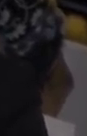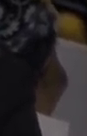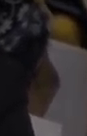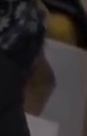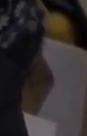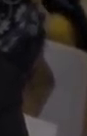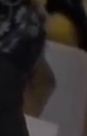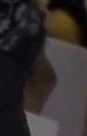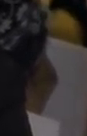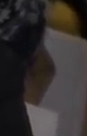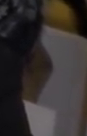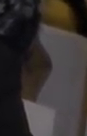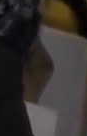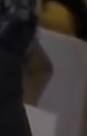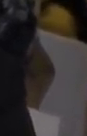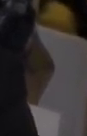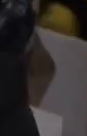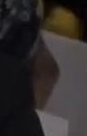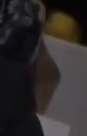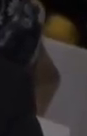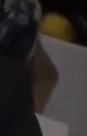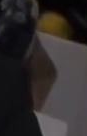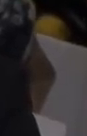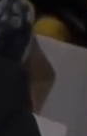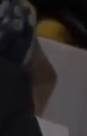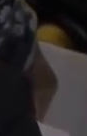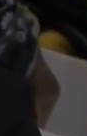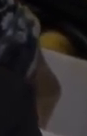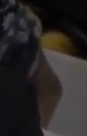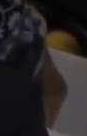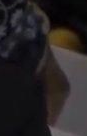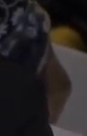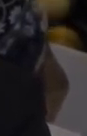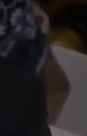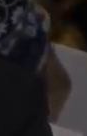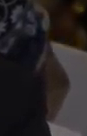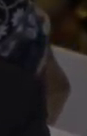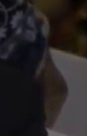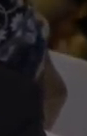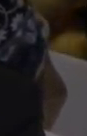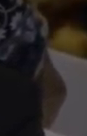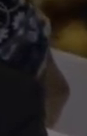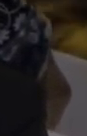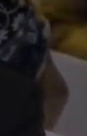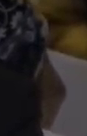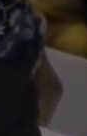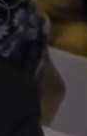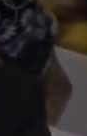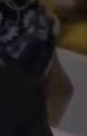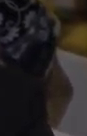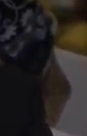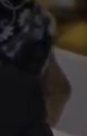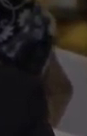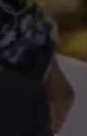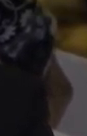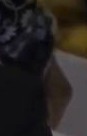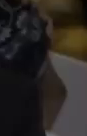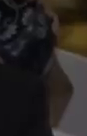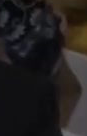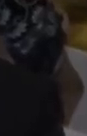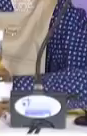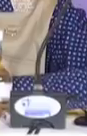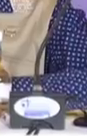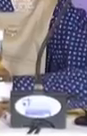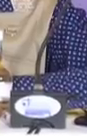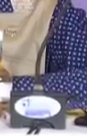into allegations of double voting and give its verdict before the results are announced?